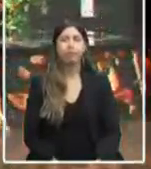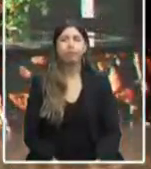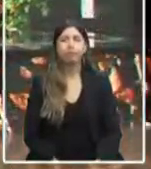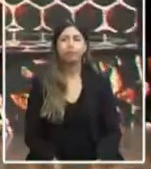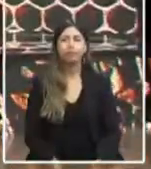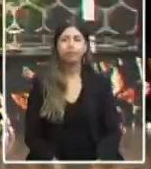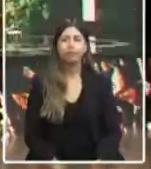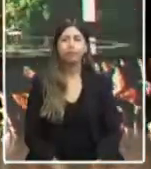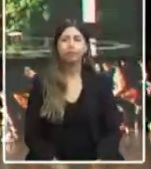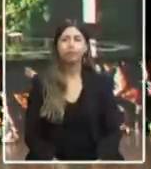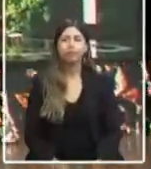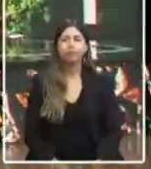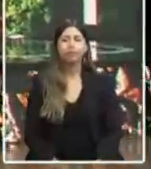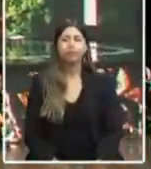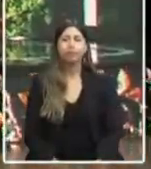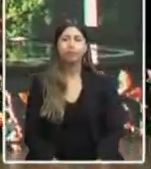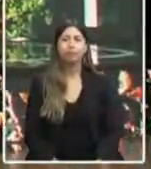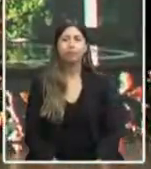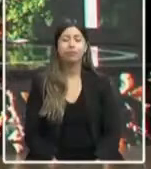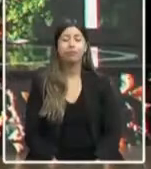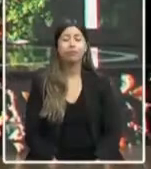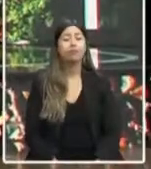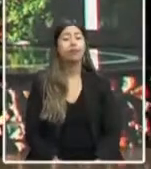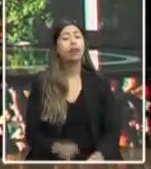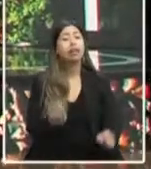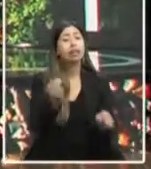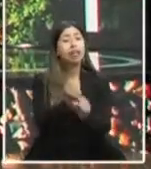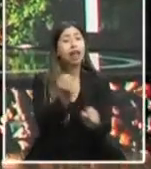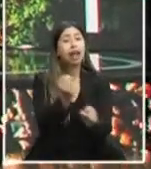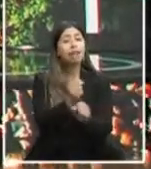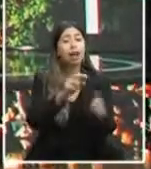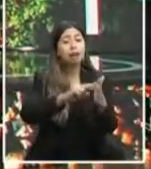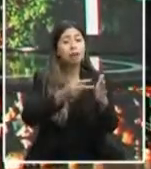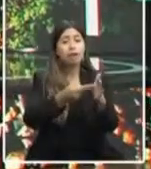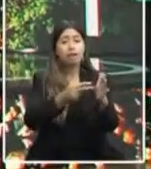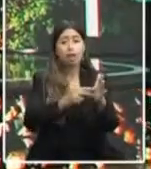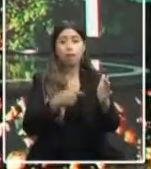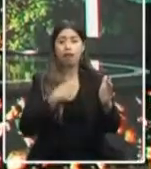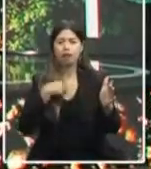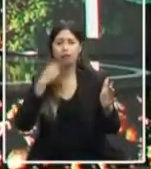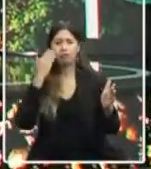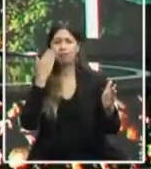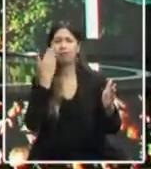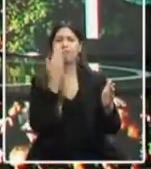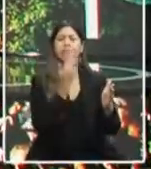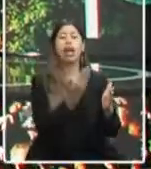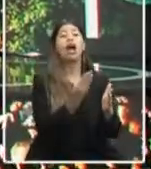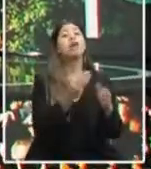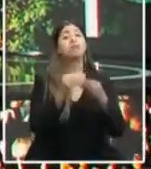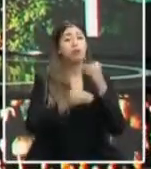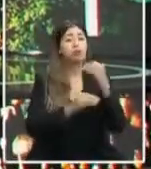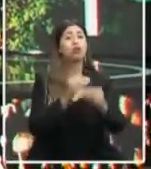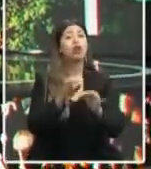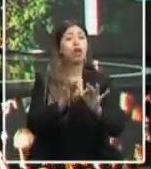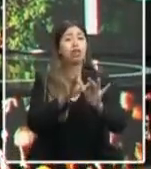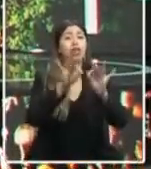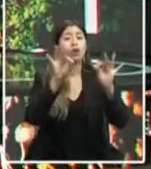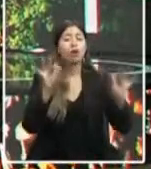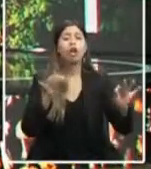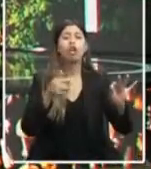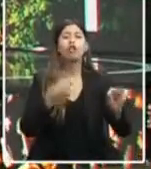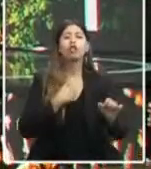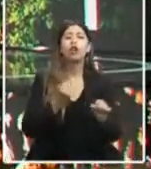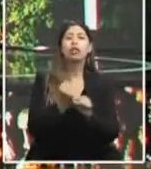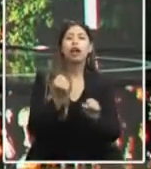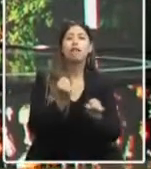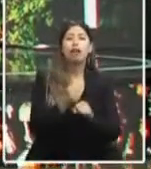working on a problem is an educational process. I've been thinking about this area for now, believe it or not, 50 years. It was part of